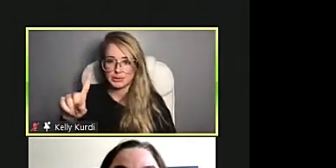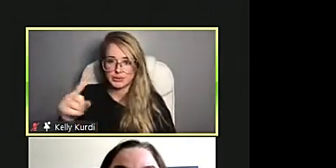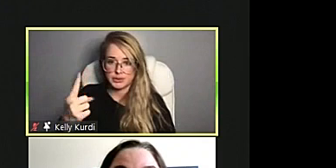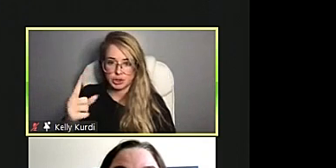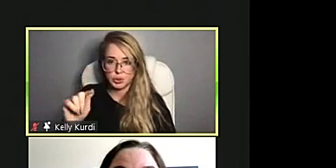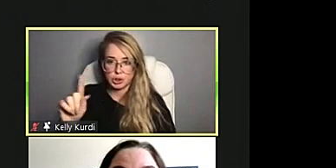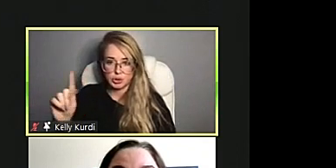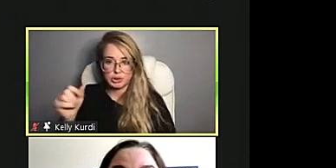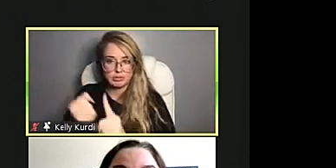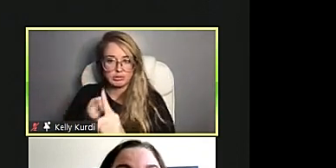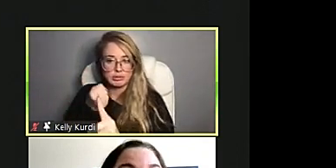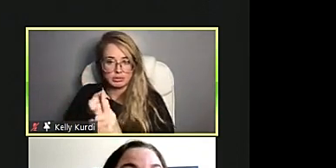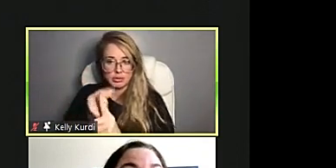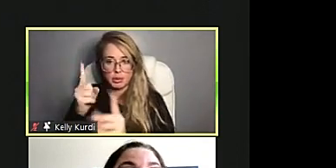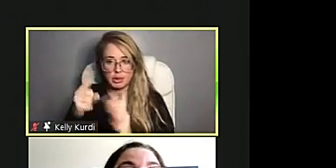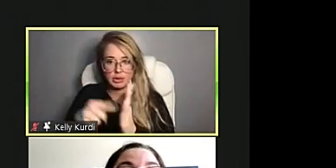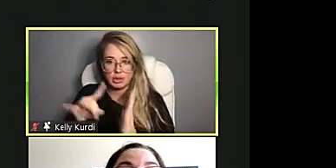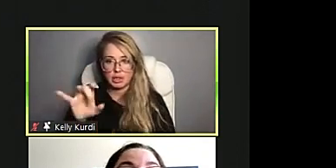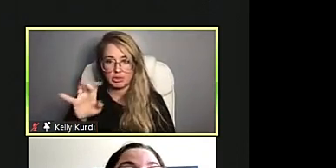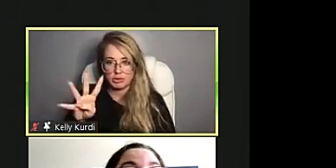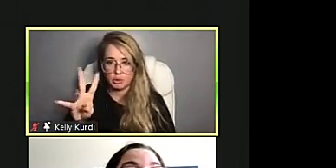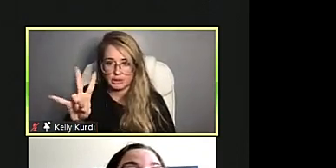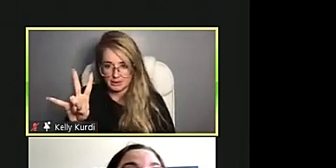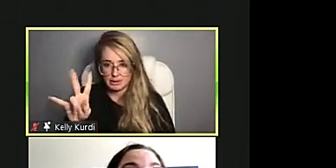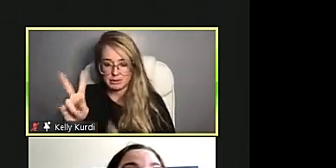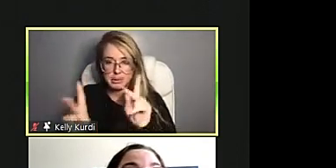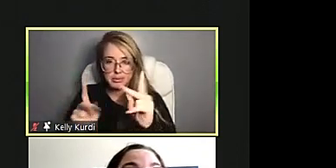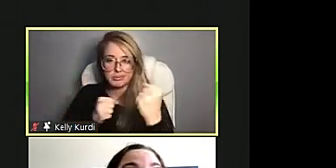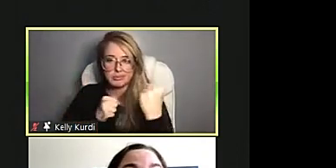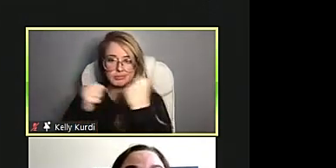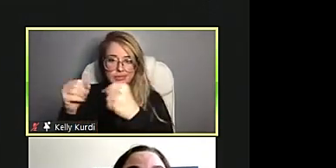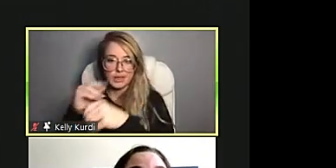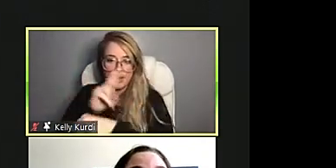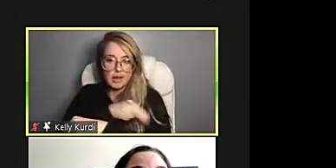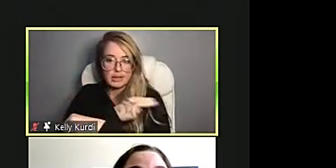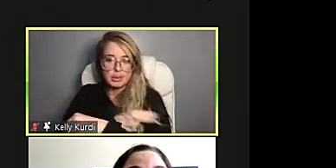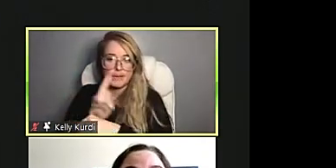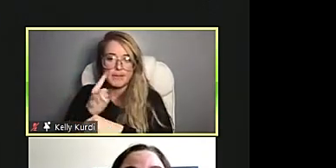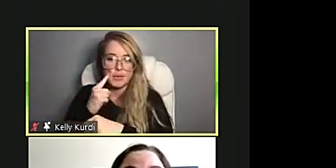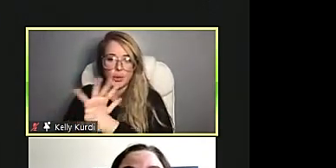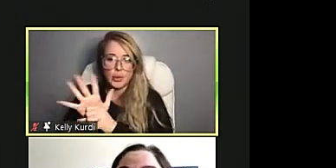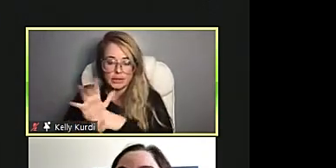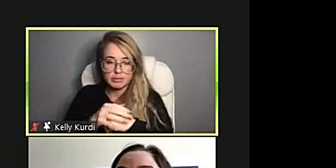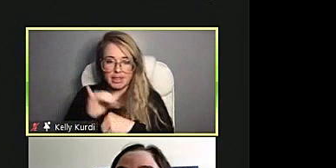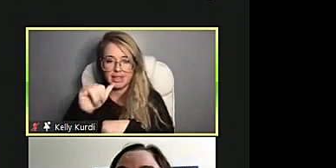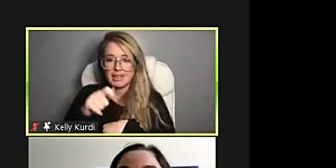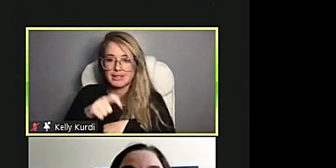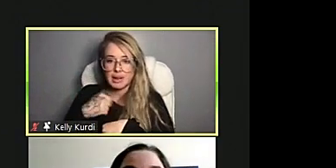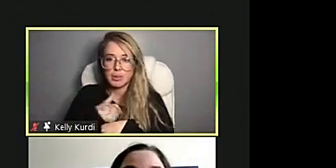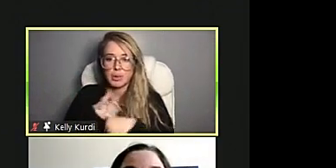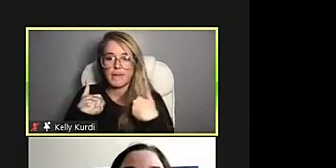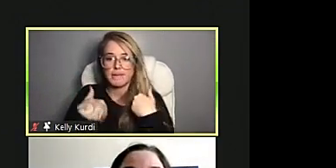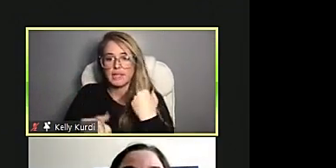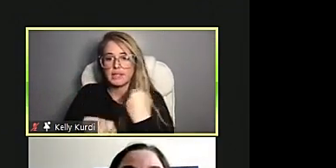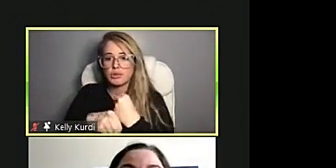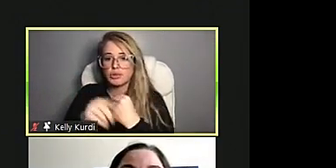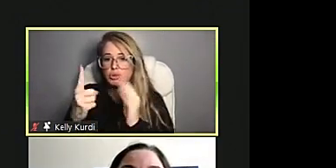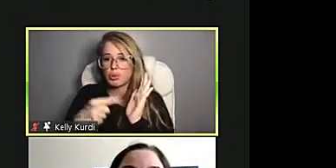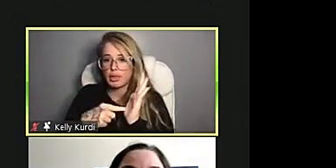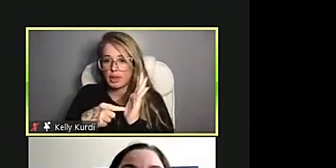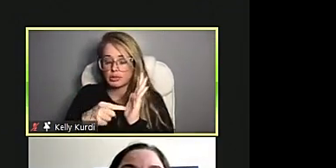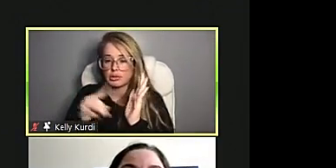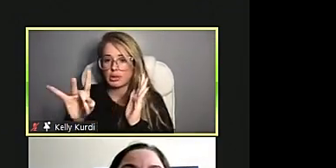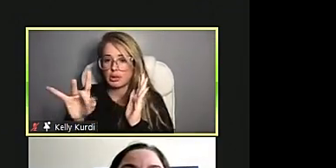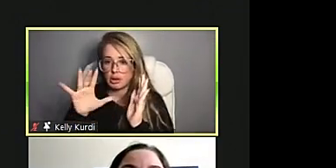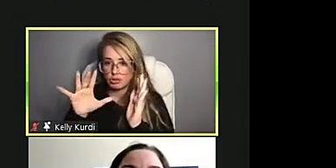of 1,847 people hospitalized with COVID. At the time, we had an additional